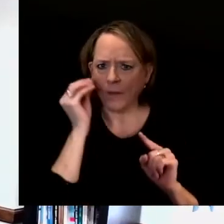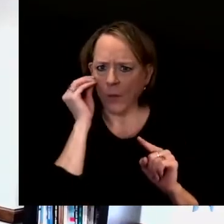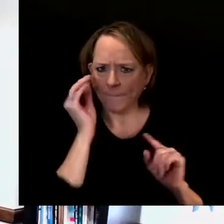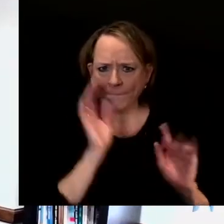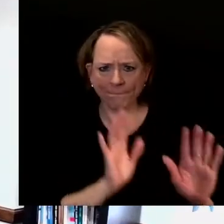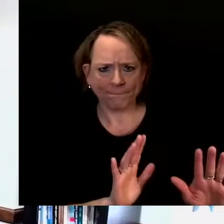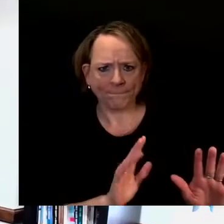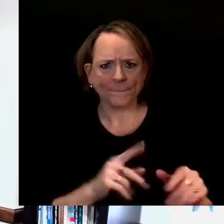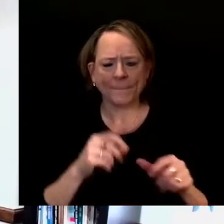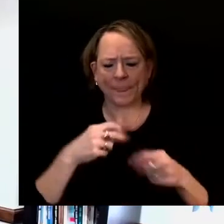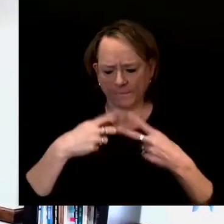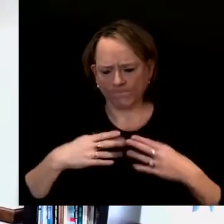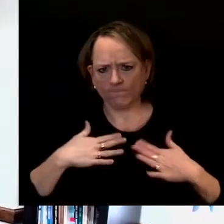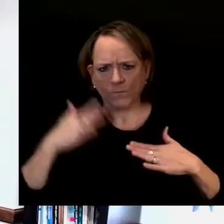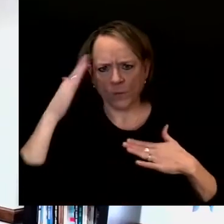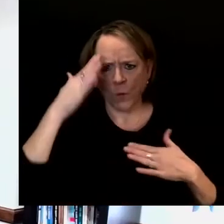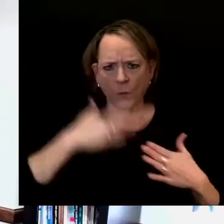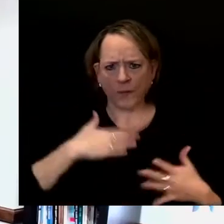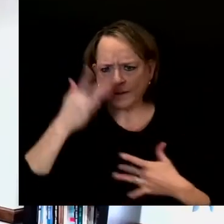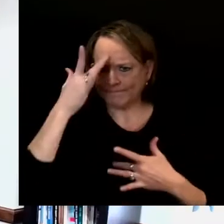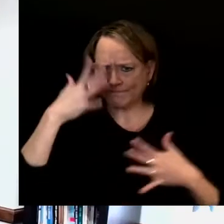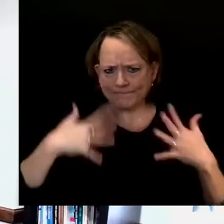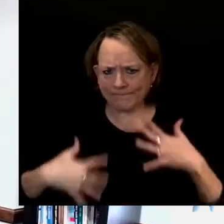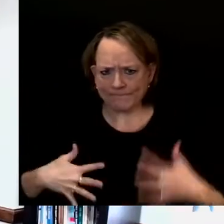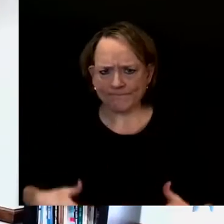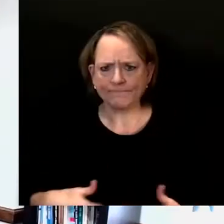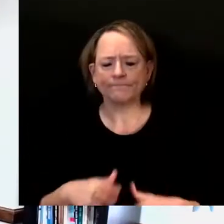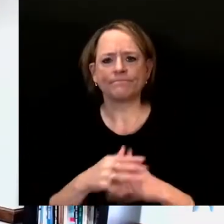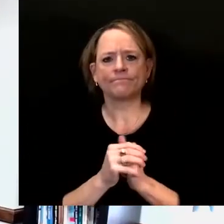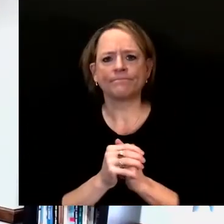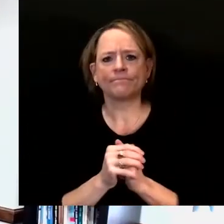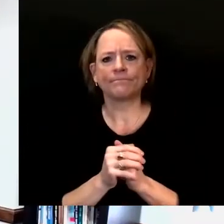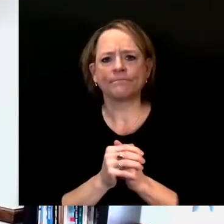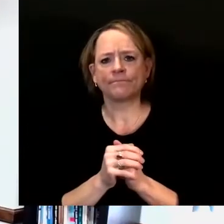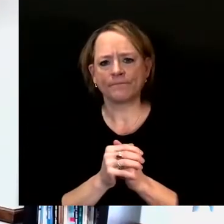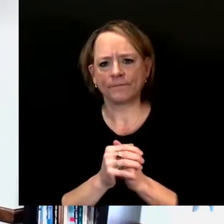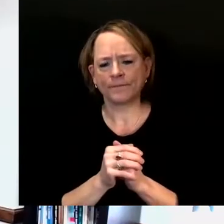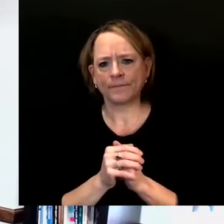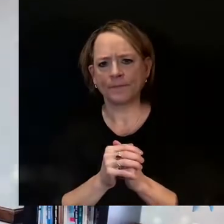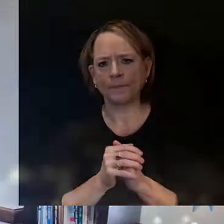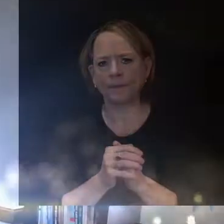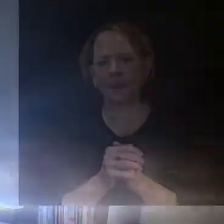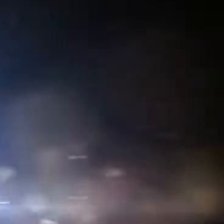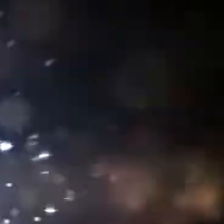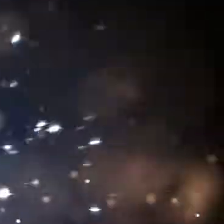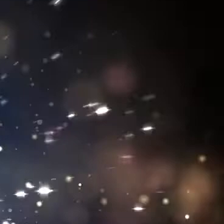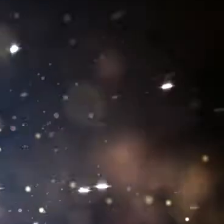essential that you continue to wear a well-fitting mask at all times when you're around others.